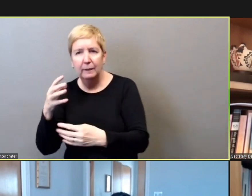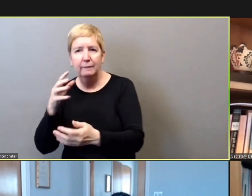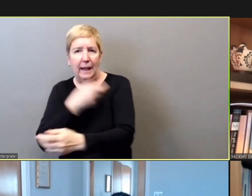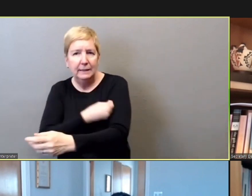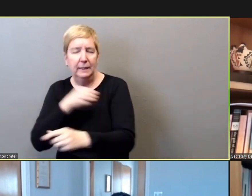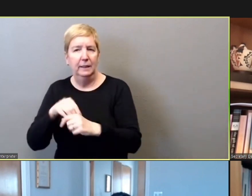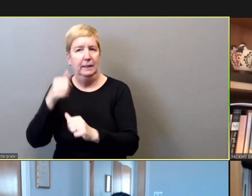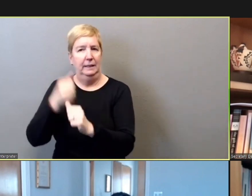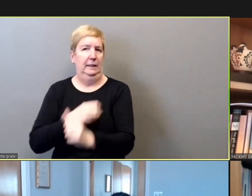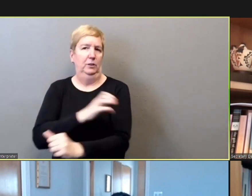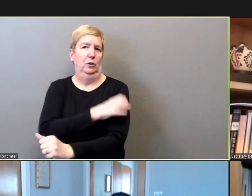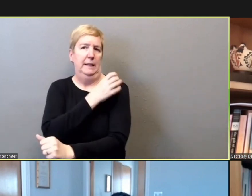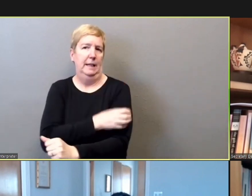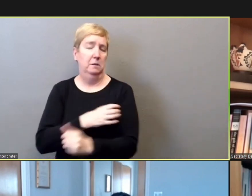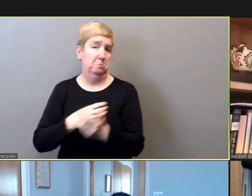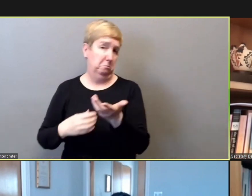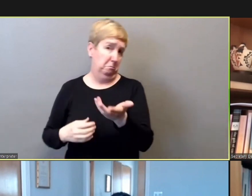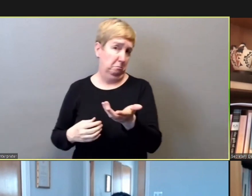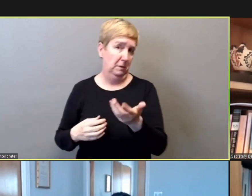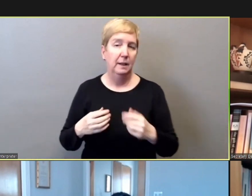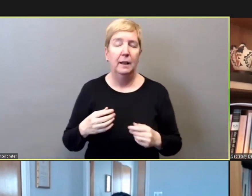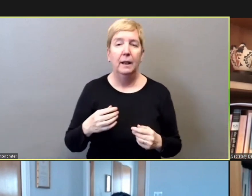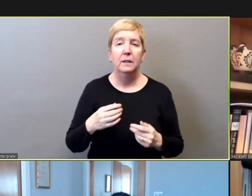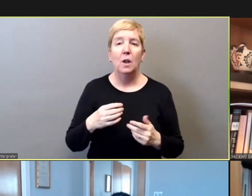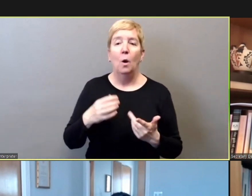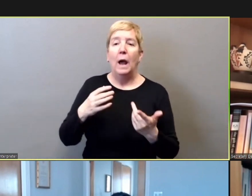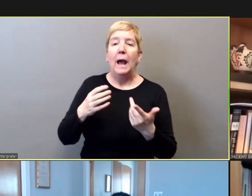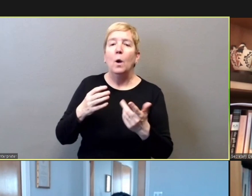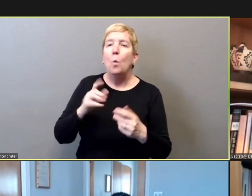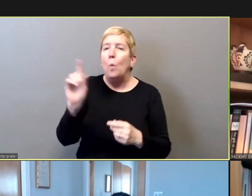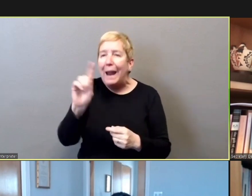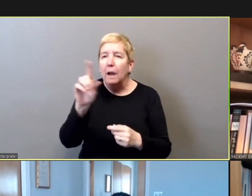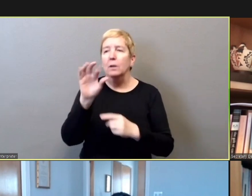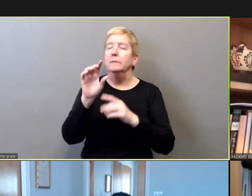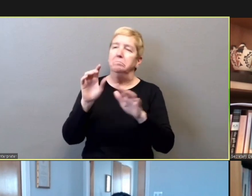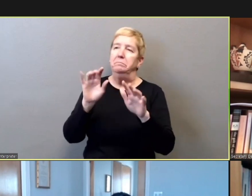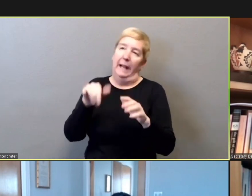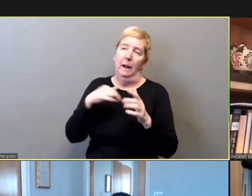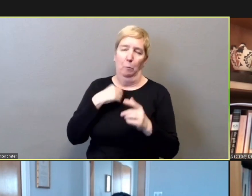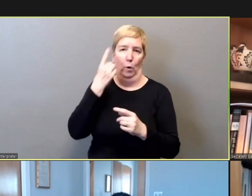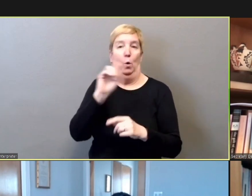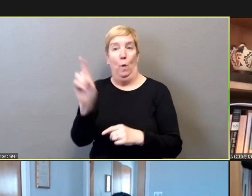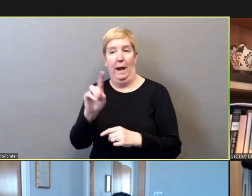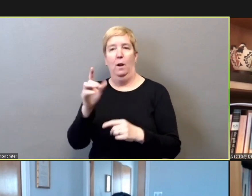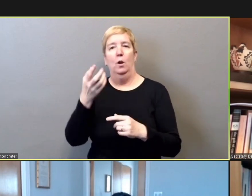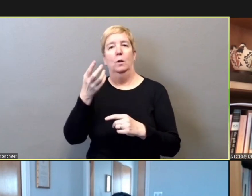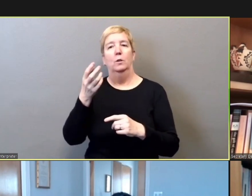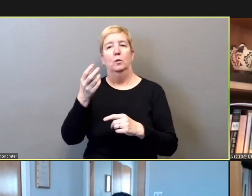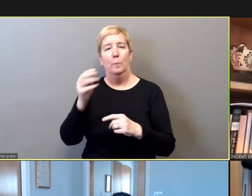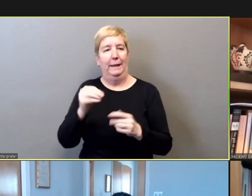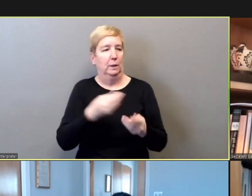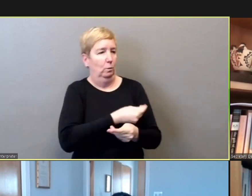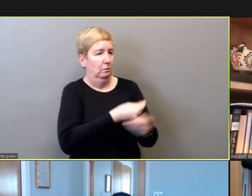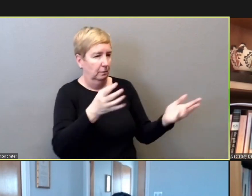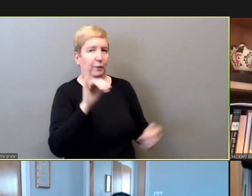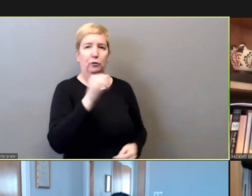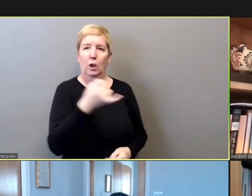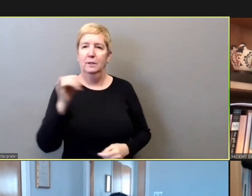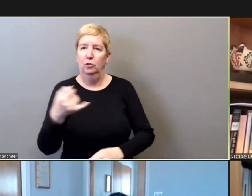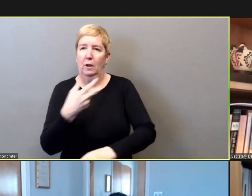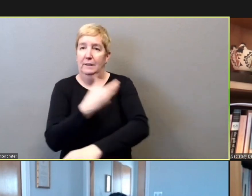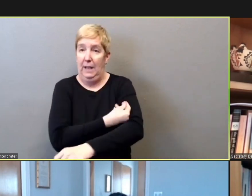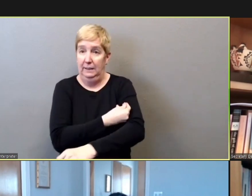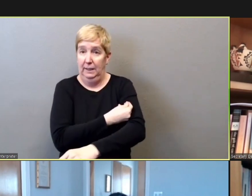such as which 10 counties did New Mexico send its Johnson & Johnson vaccine to, and how much, if that information would